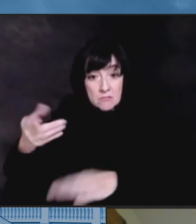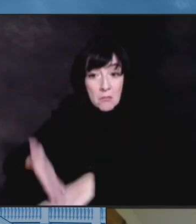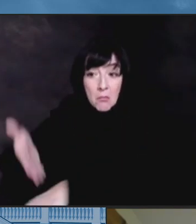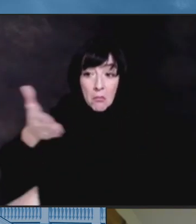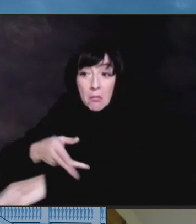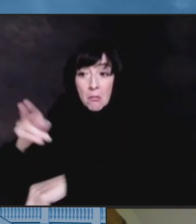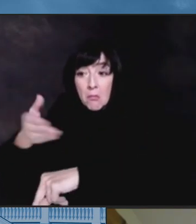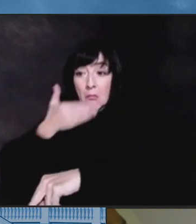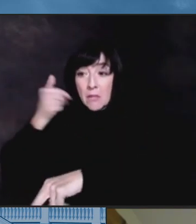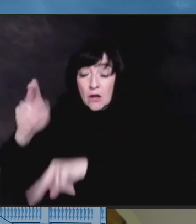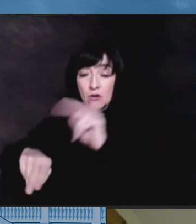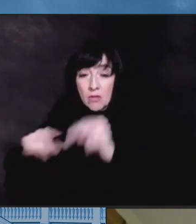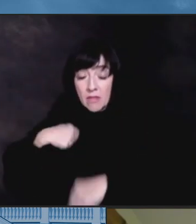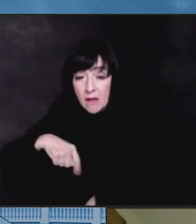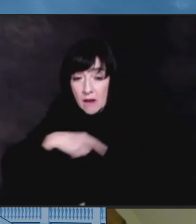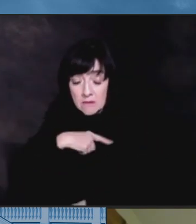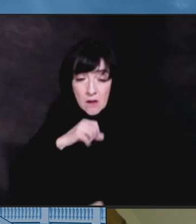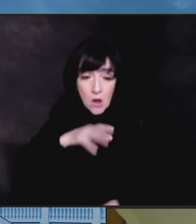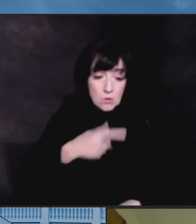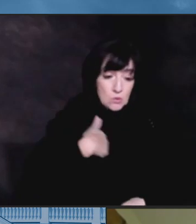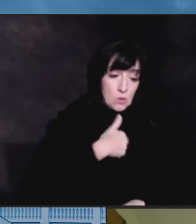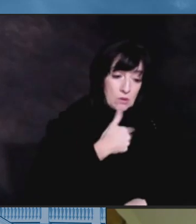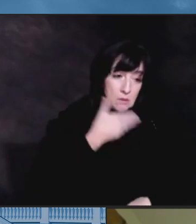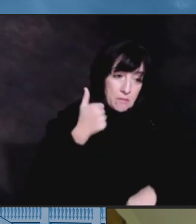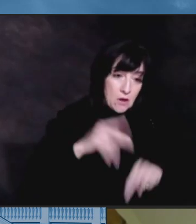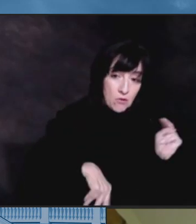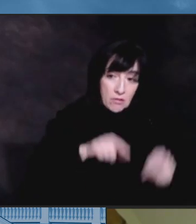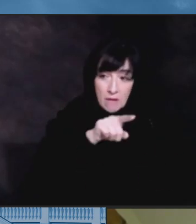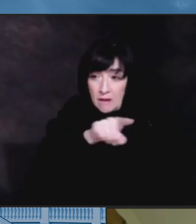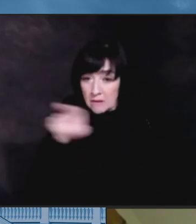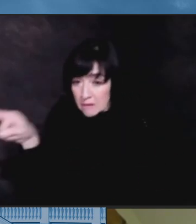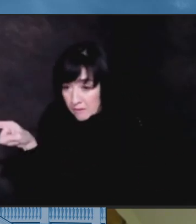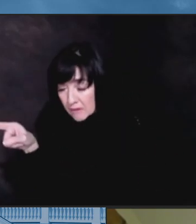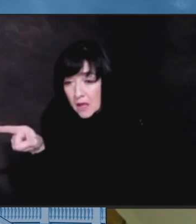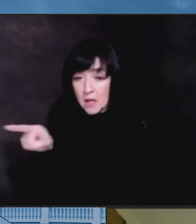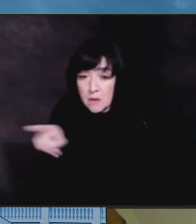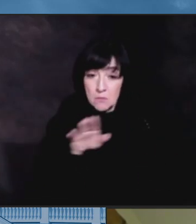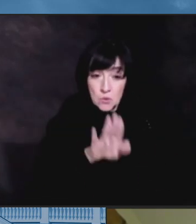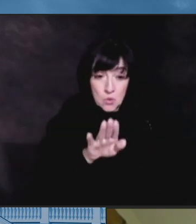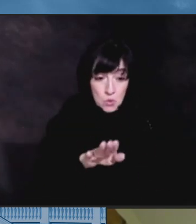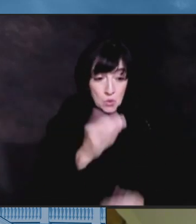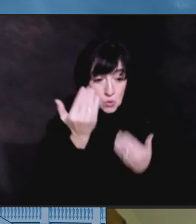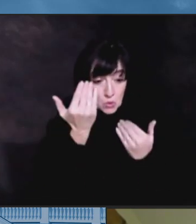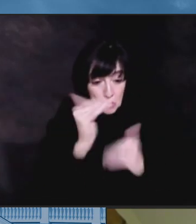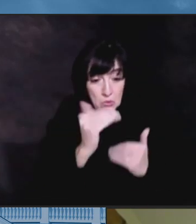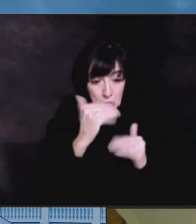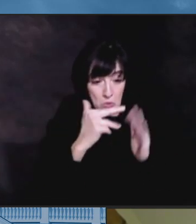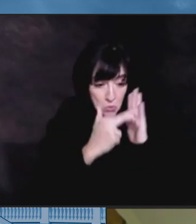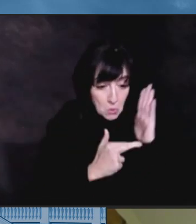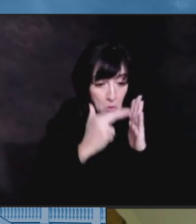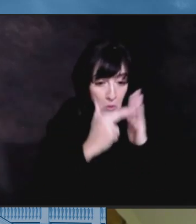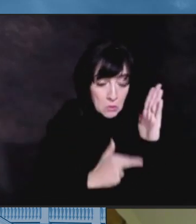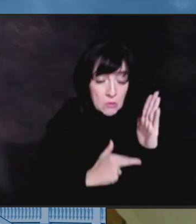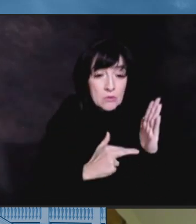the restrictive measures are effective at mitigating the damages caused by the virus? And can we demonstrate that in a way that would